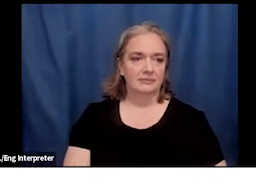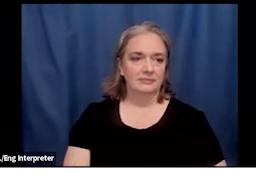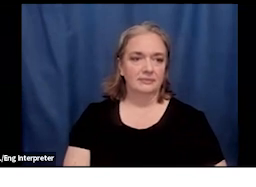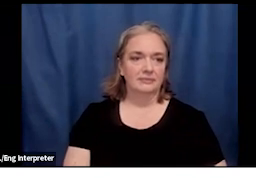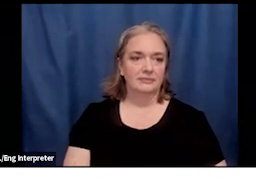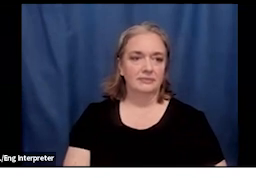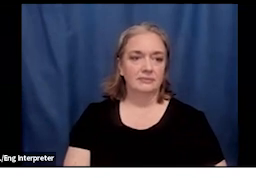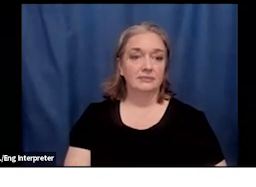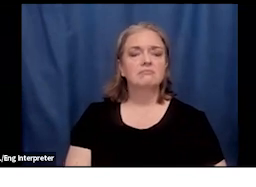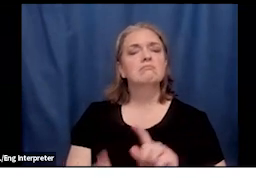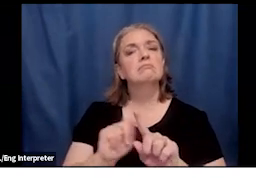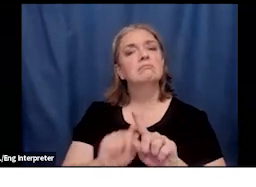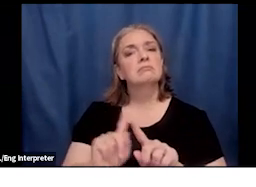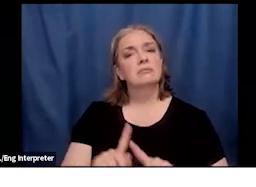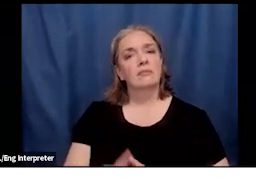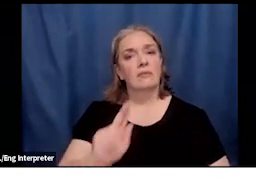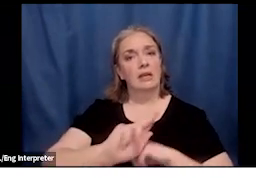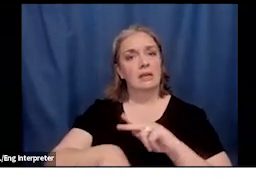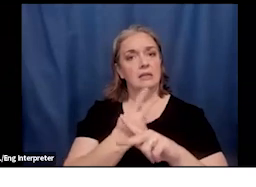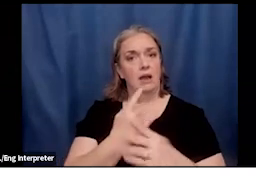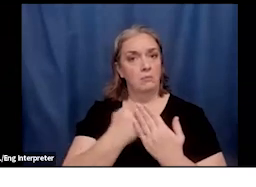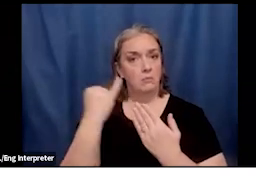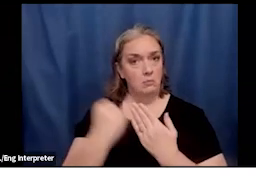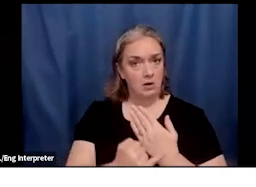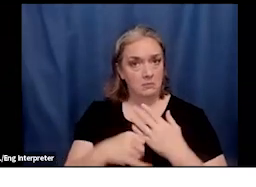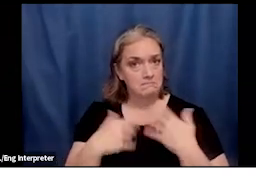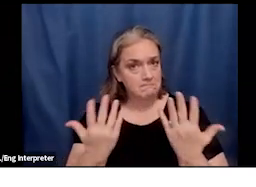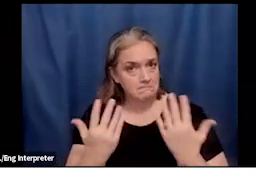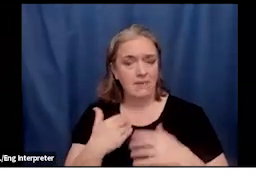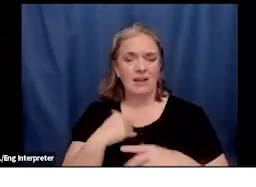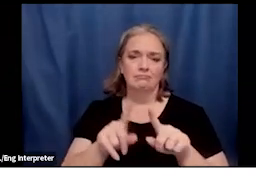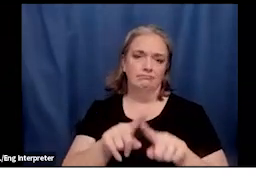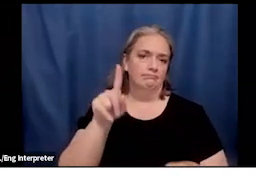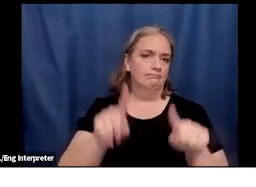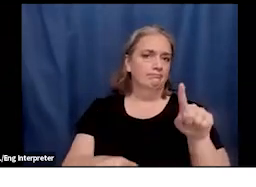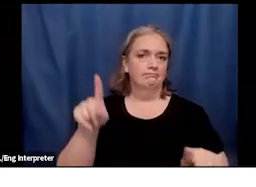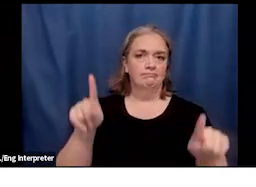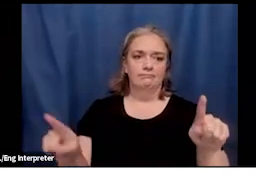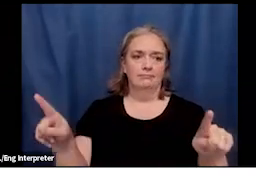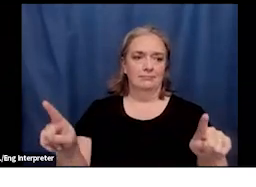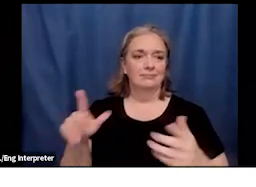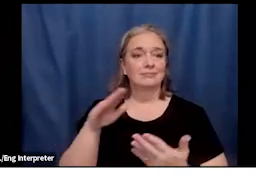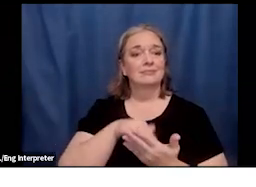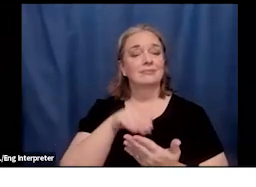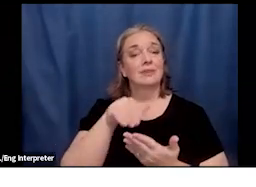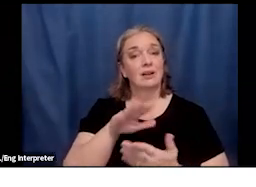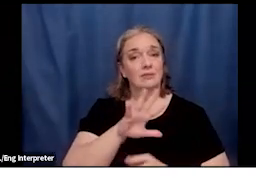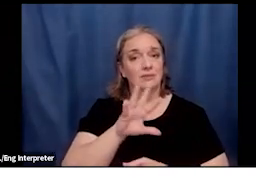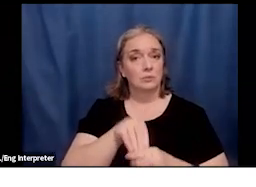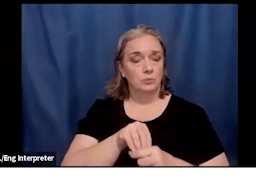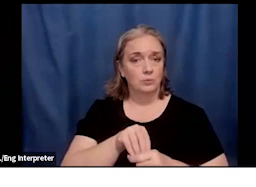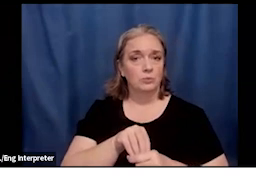So the types of eligible projects are wide and varied and oftentimes